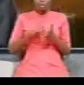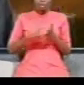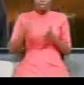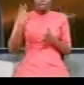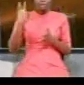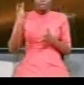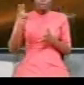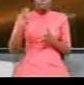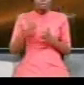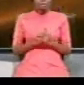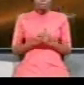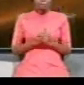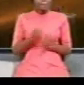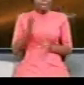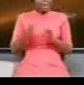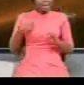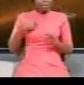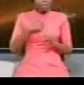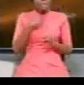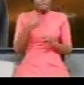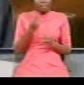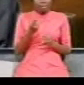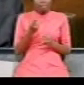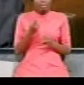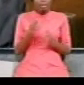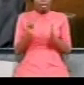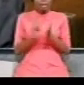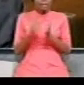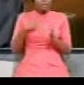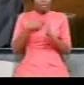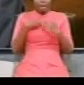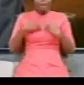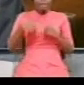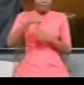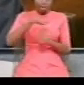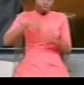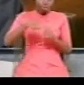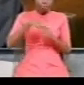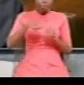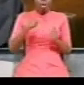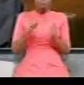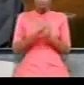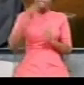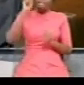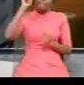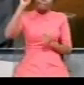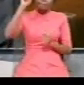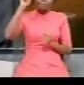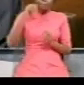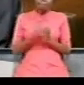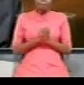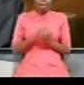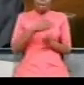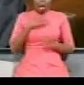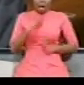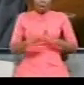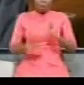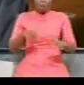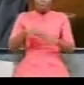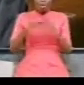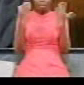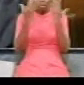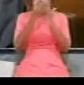6. If we say that we have fellowship with him and walk